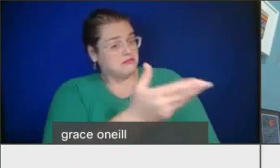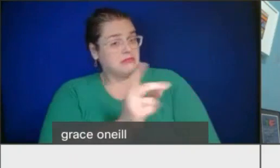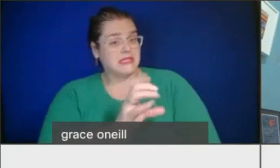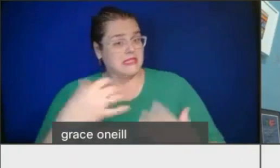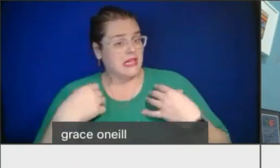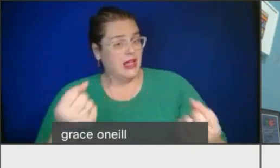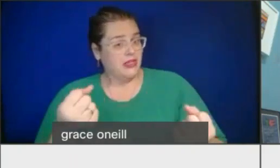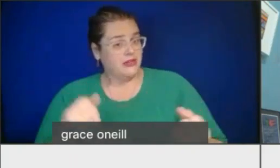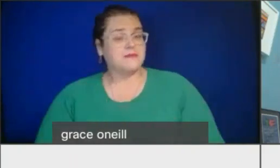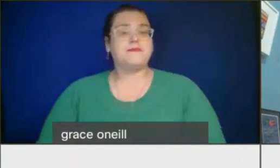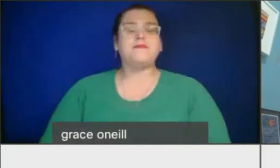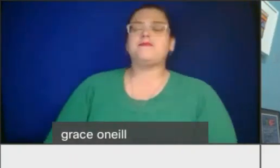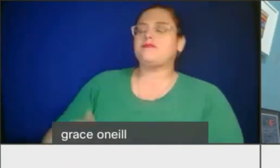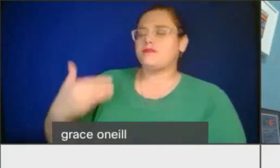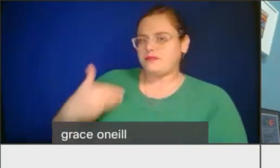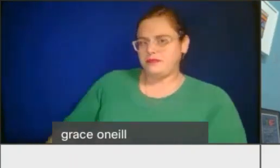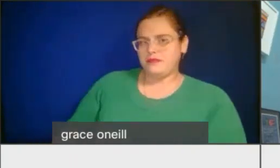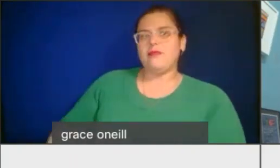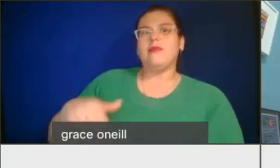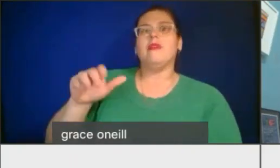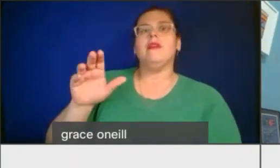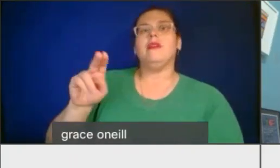To the best of my knowledge, Director Reese, that is correct.